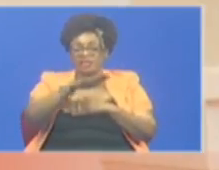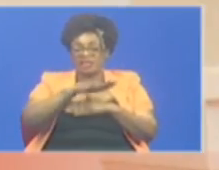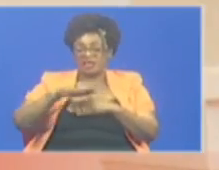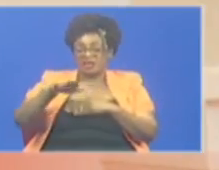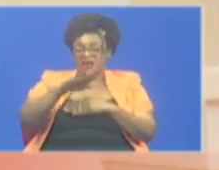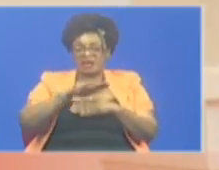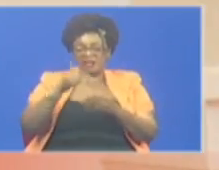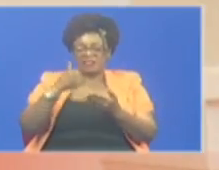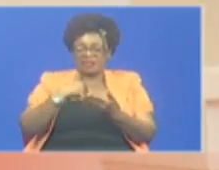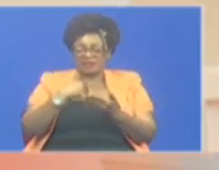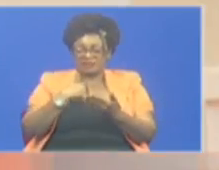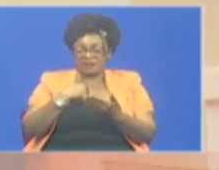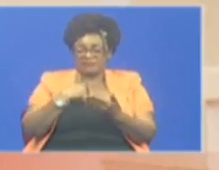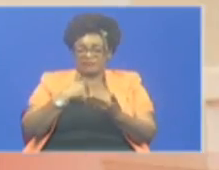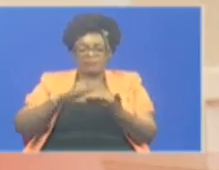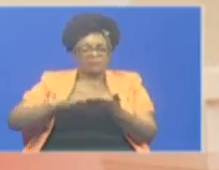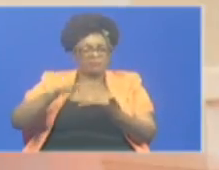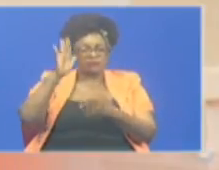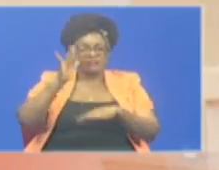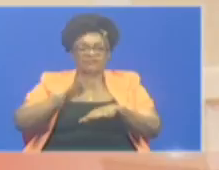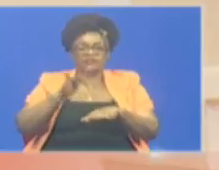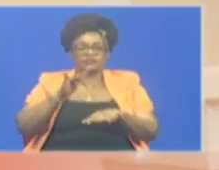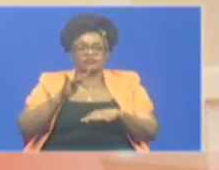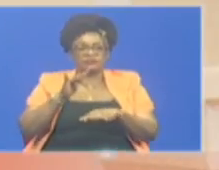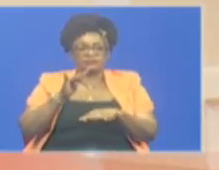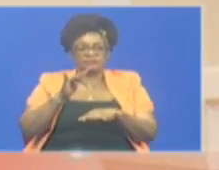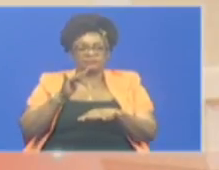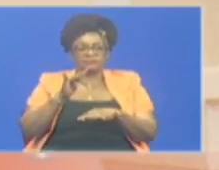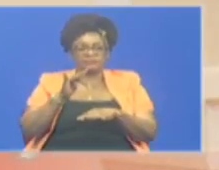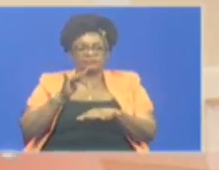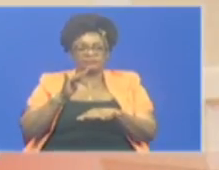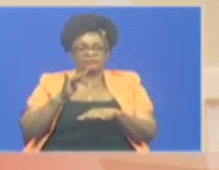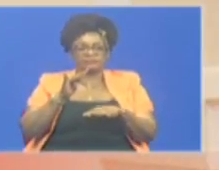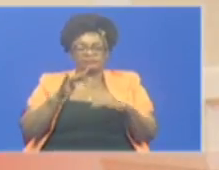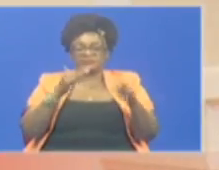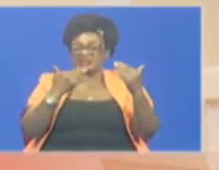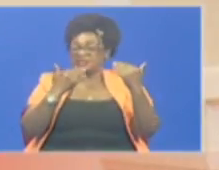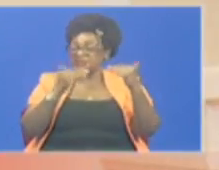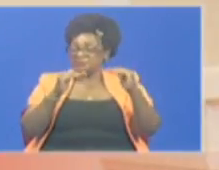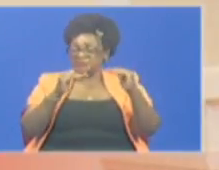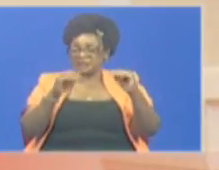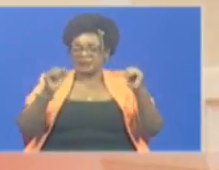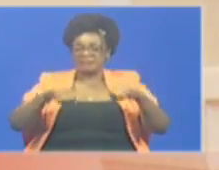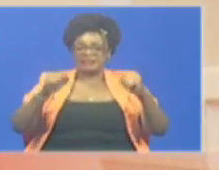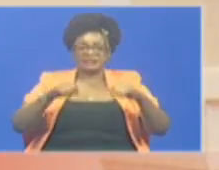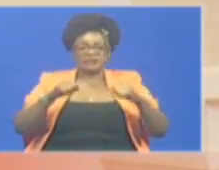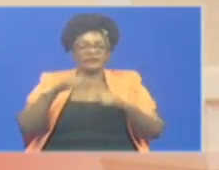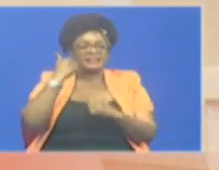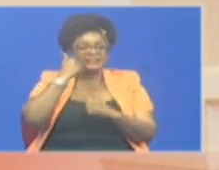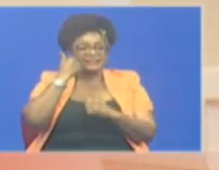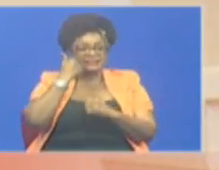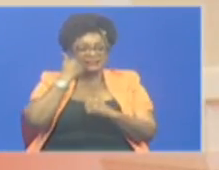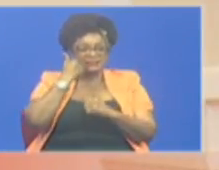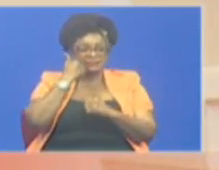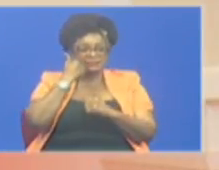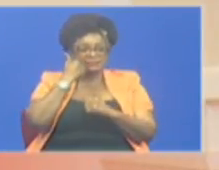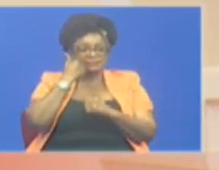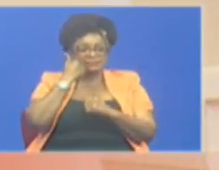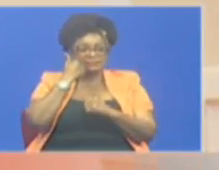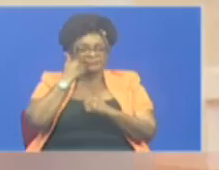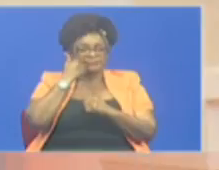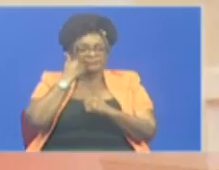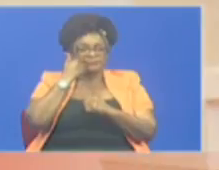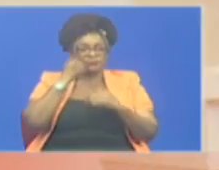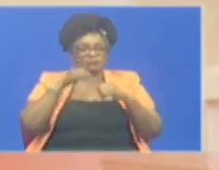most infections are indeed limiting the ability of the disease to be